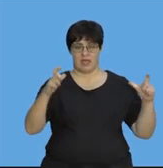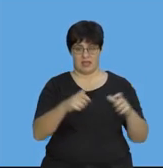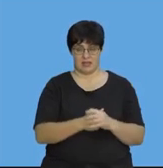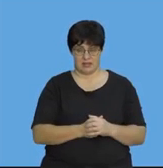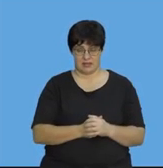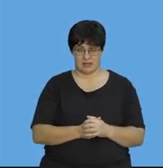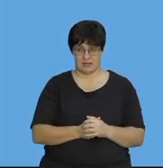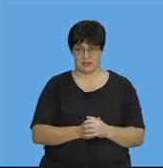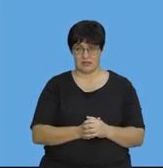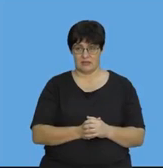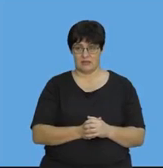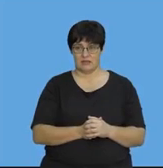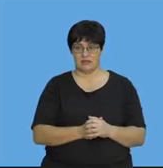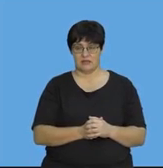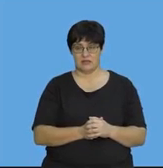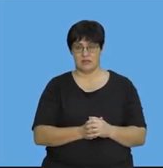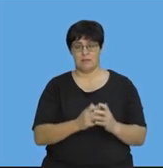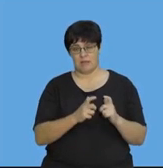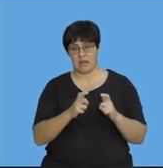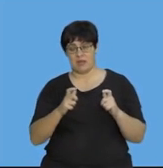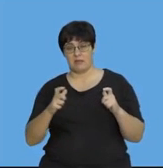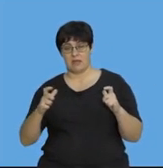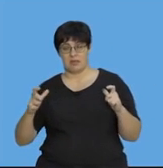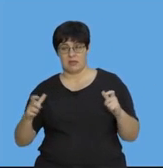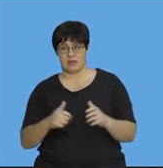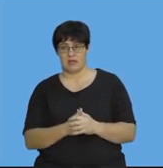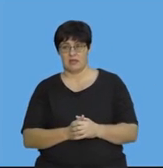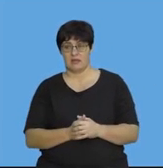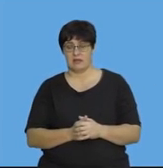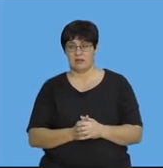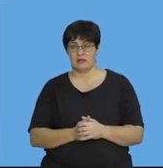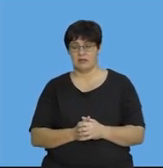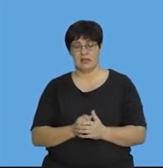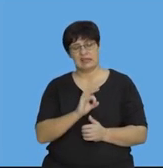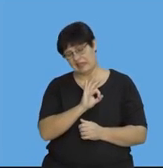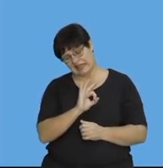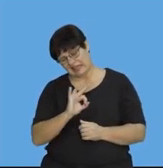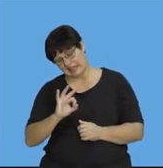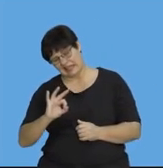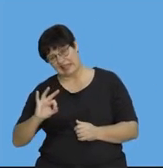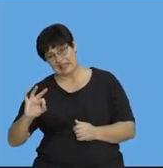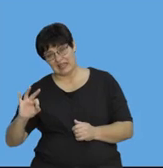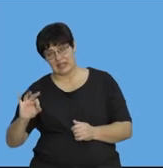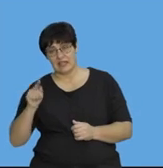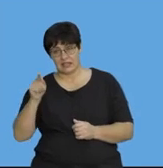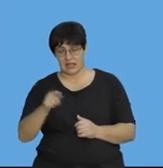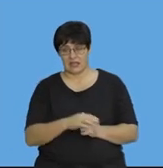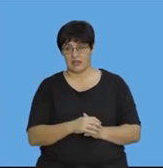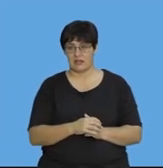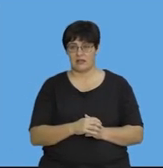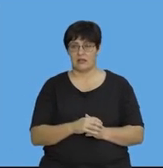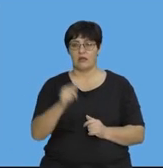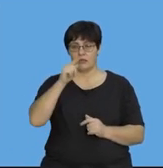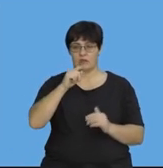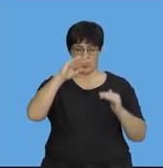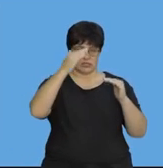Can you see it's getting bigger? So the number gets bigger and bigger and bigger. If I put 3, 3, 3, 3, 3 in that